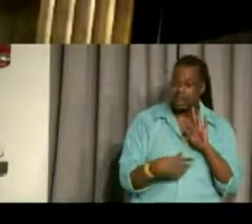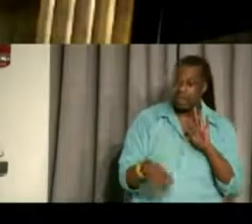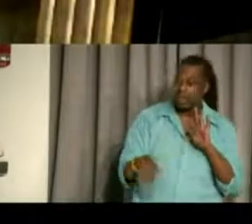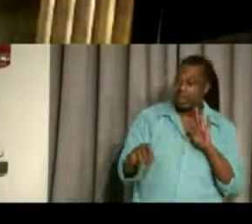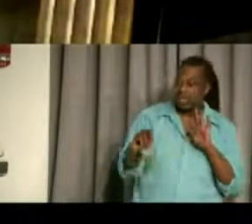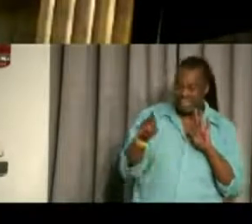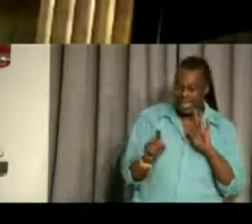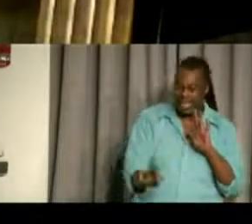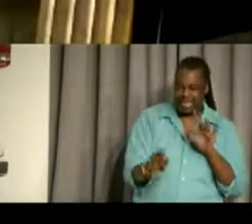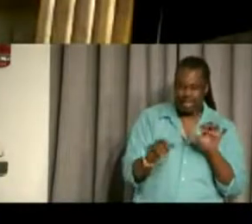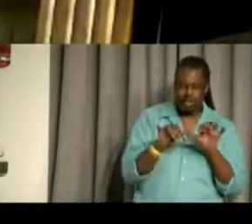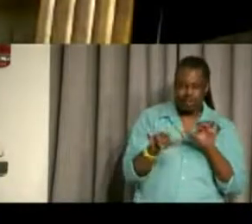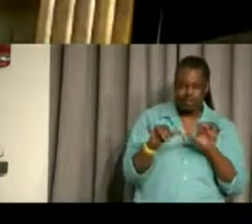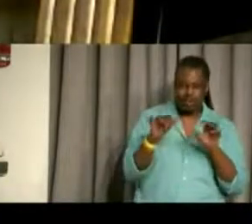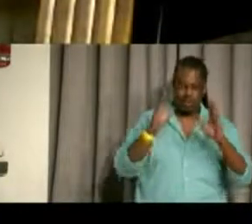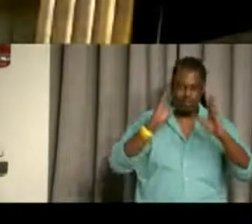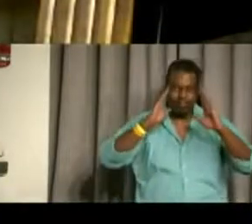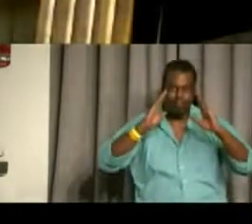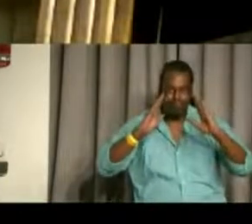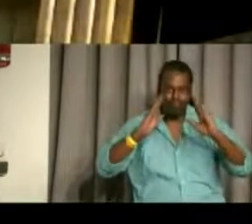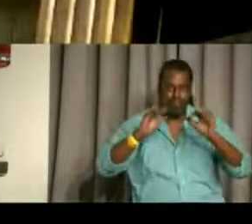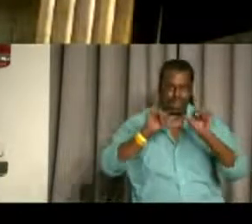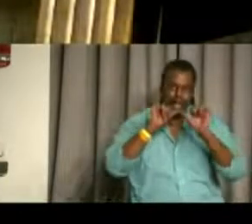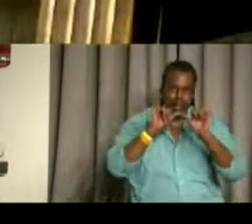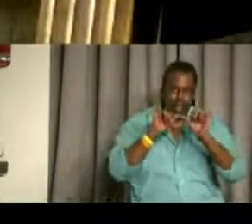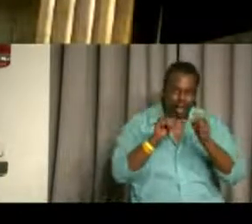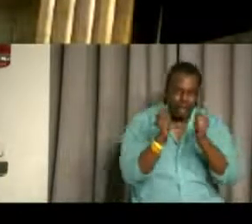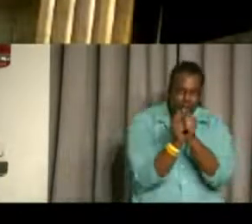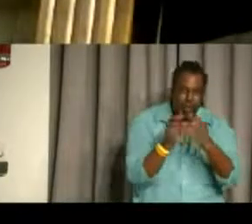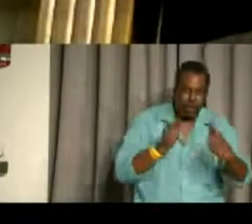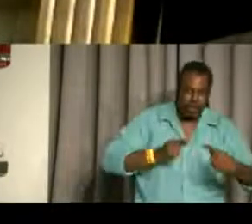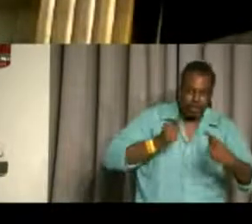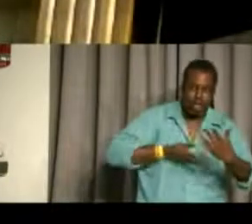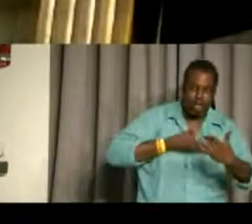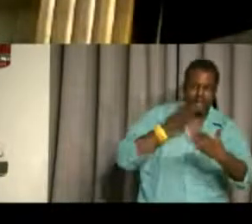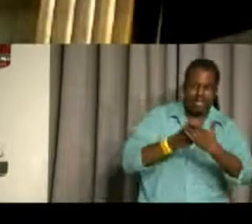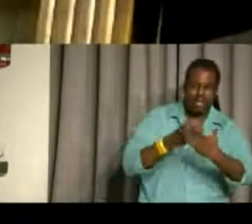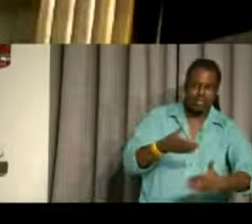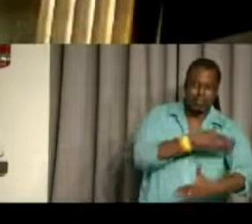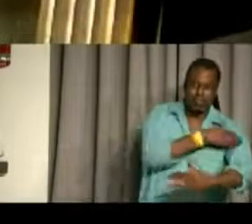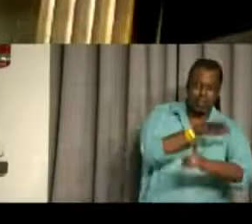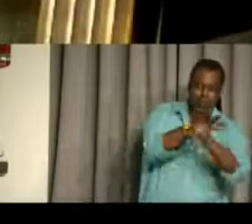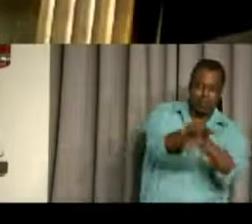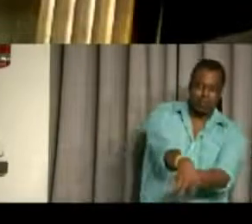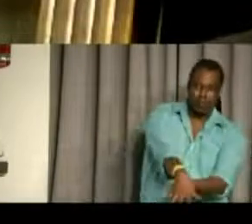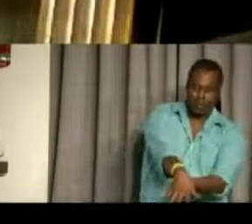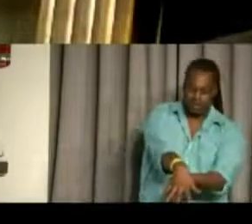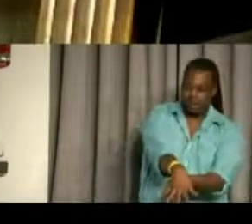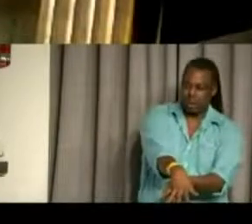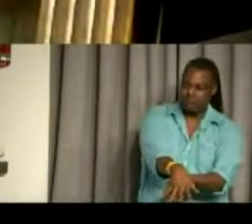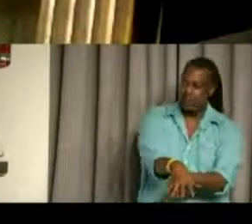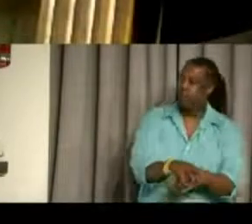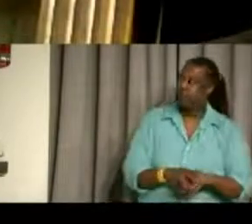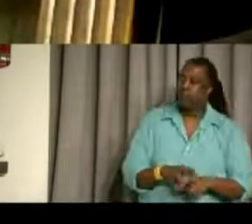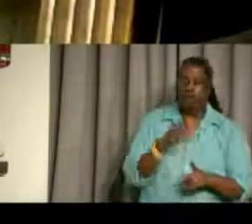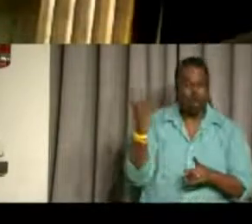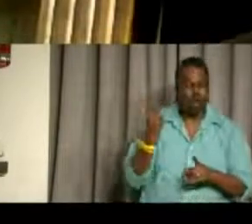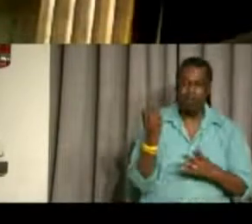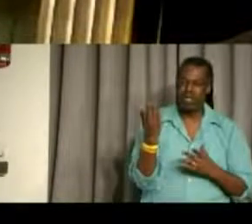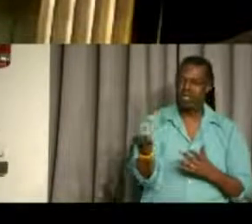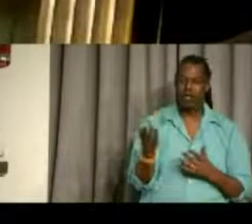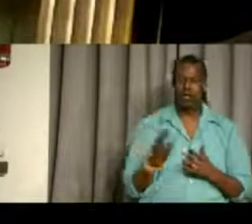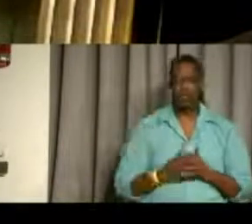remain vigilant and to remain constant in our struggles against the forces of oppression are there for us at all times.